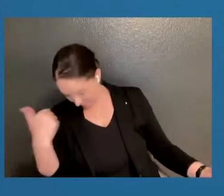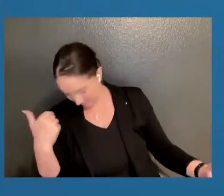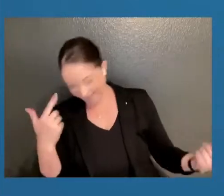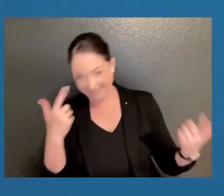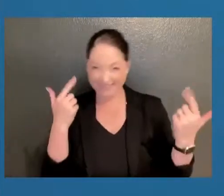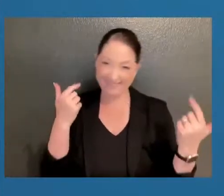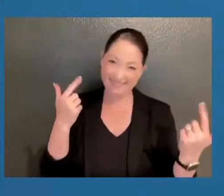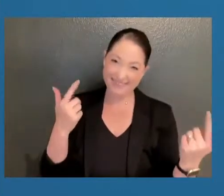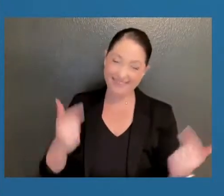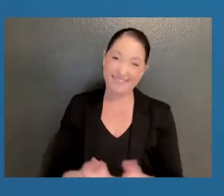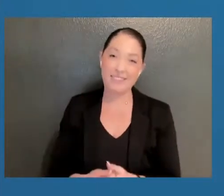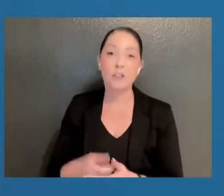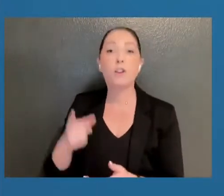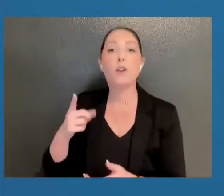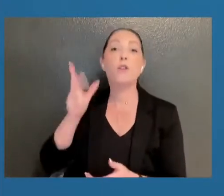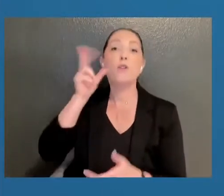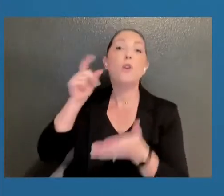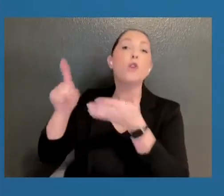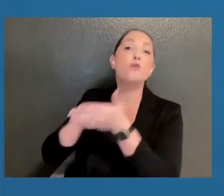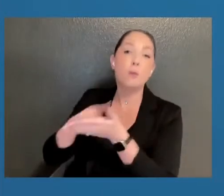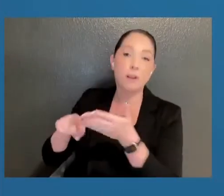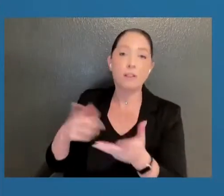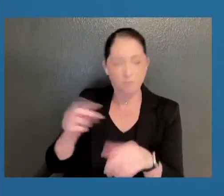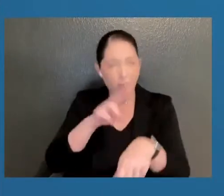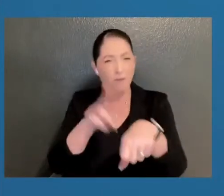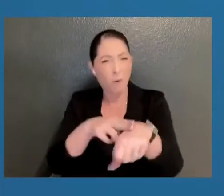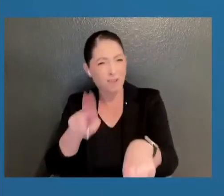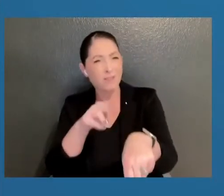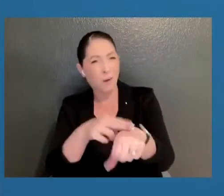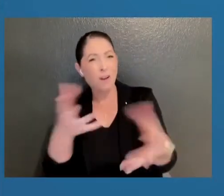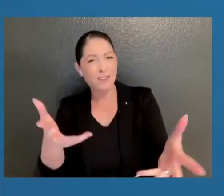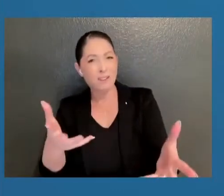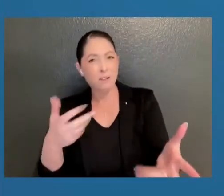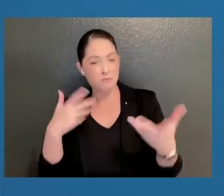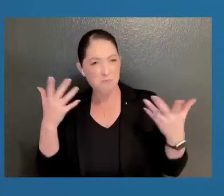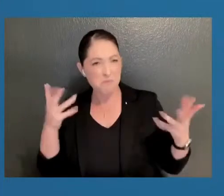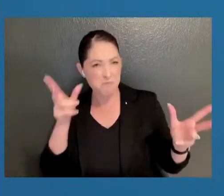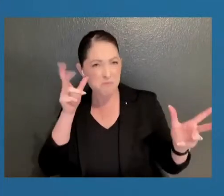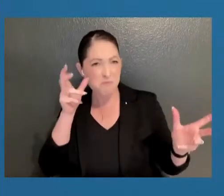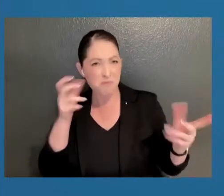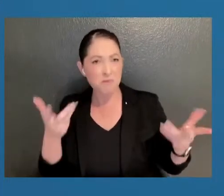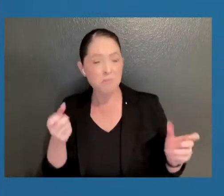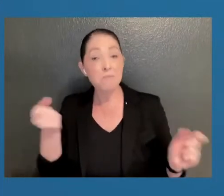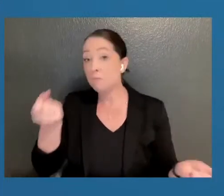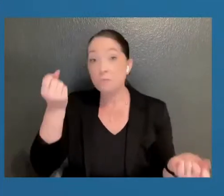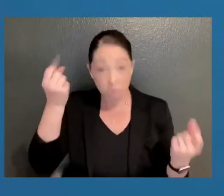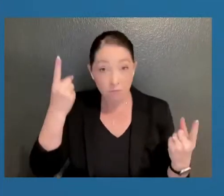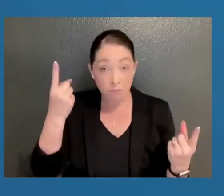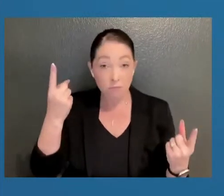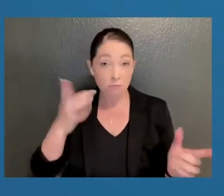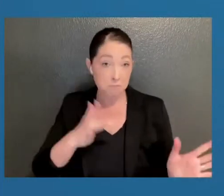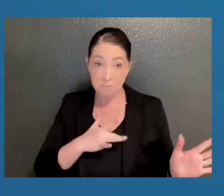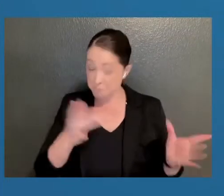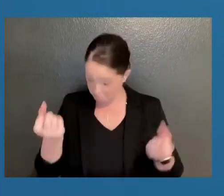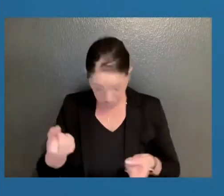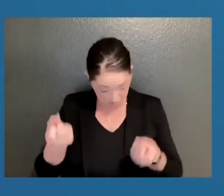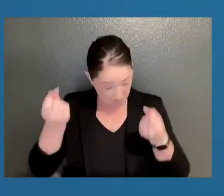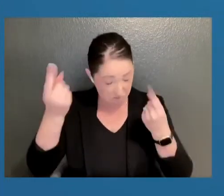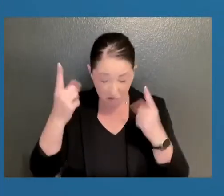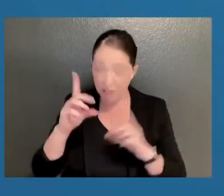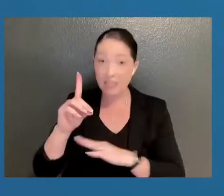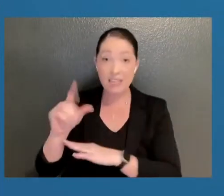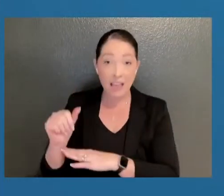heard this criticism Of course I have, and I understand it wholeheartedly as a district attorney, as a